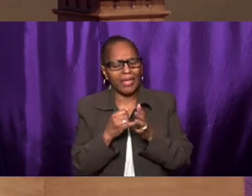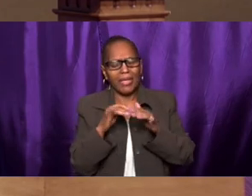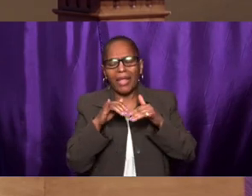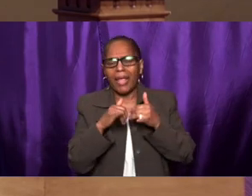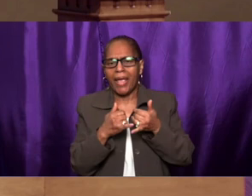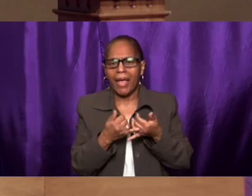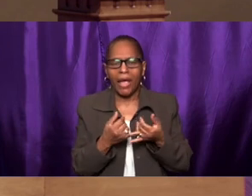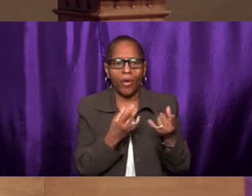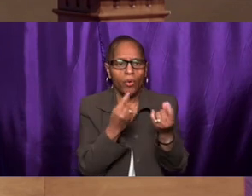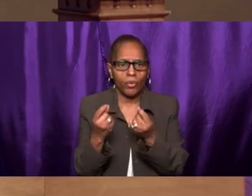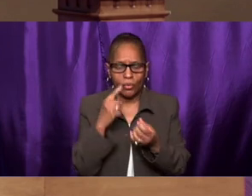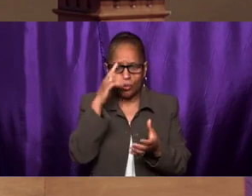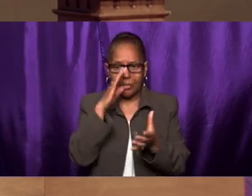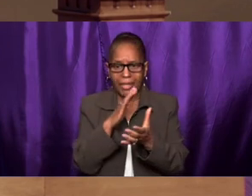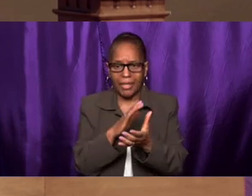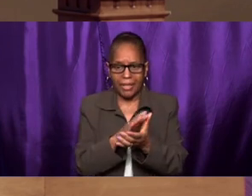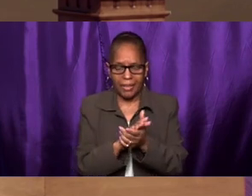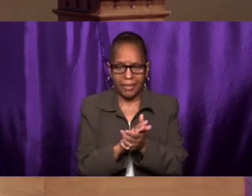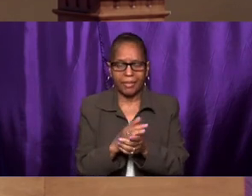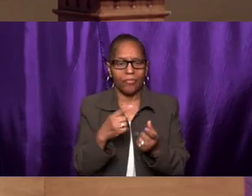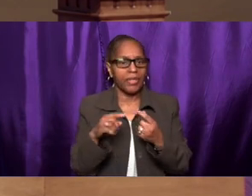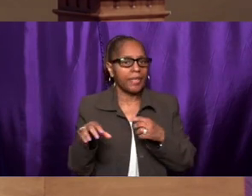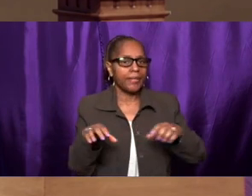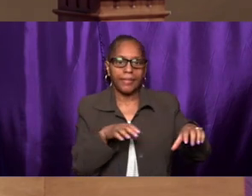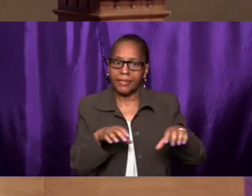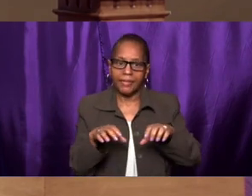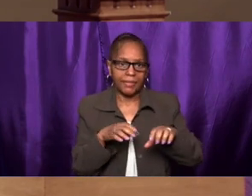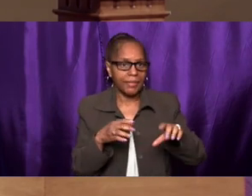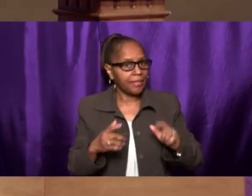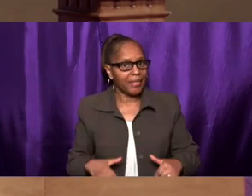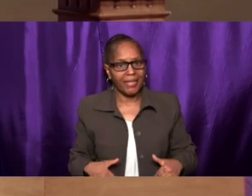how do you believe when they didn't make it?